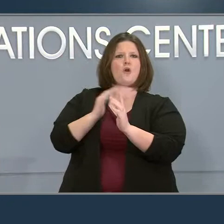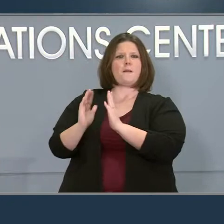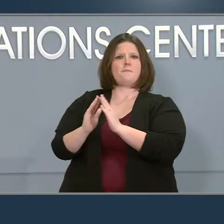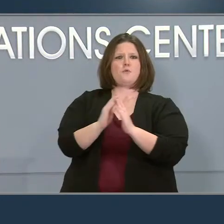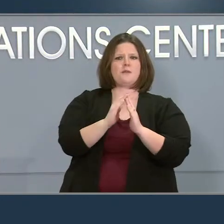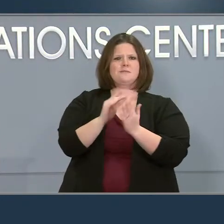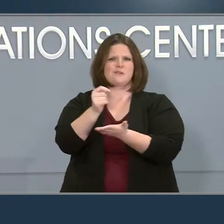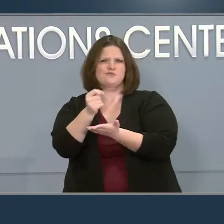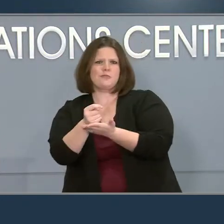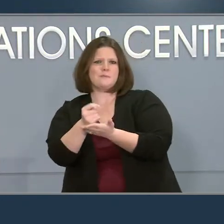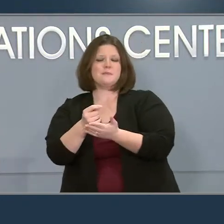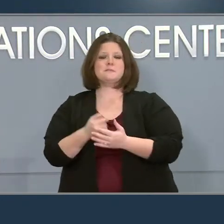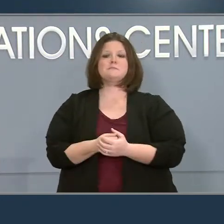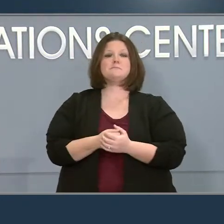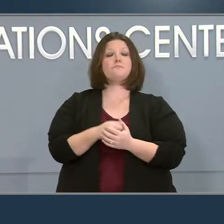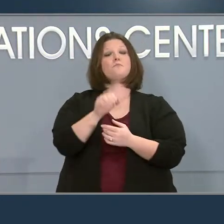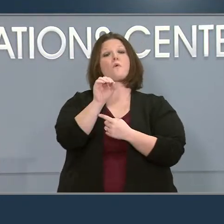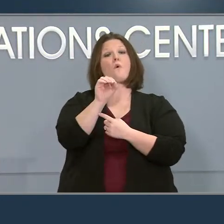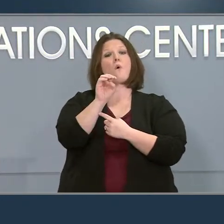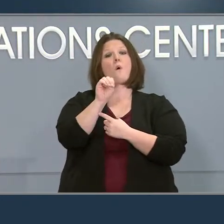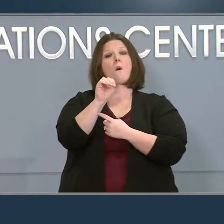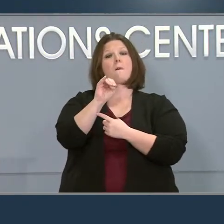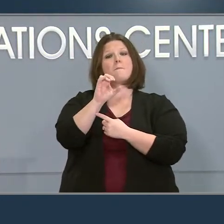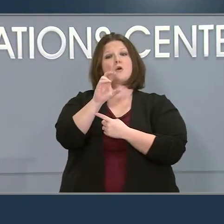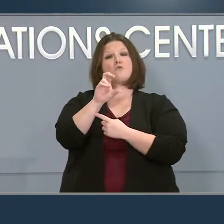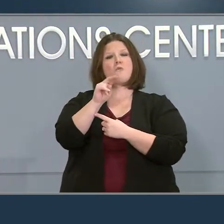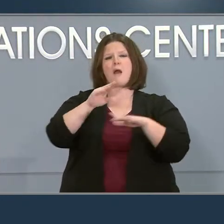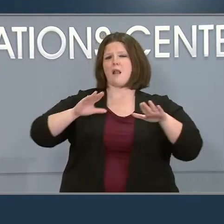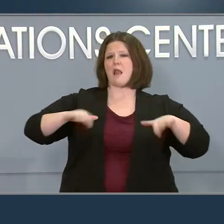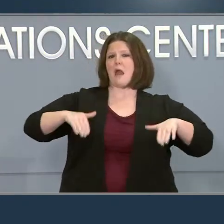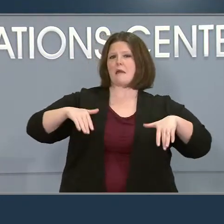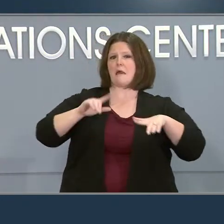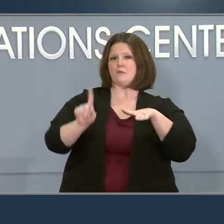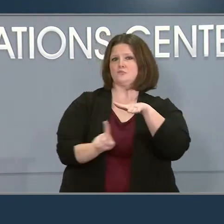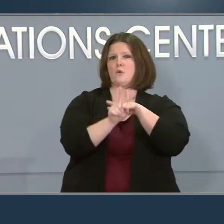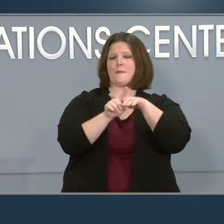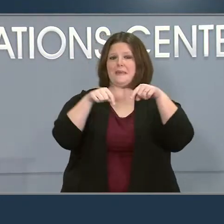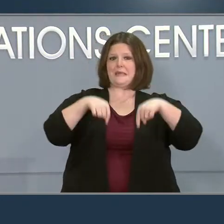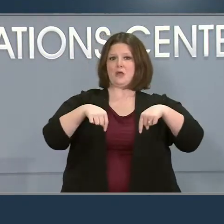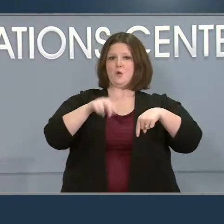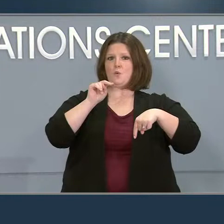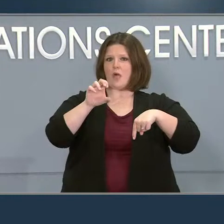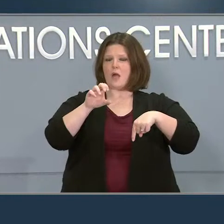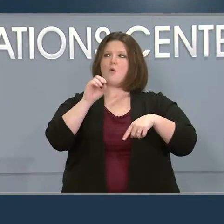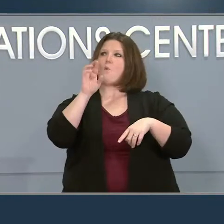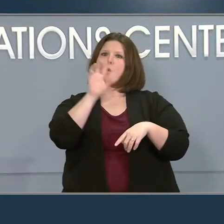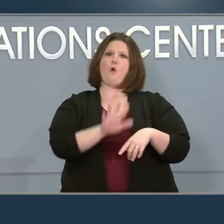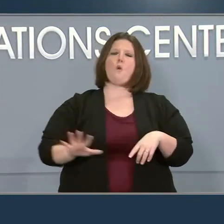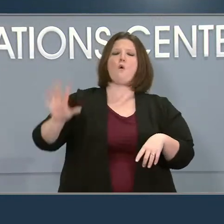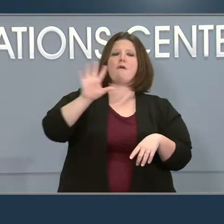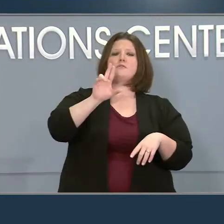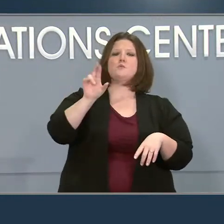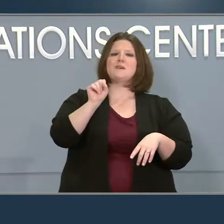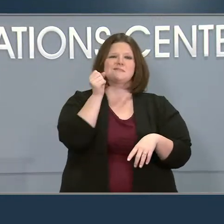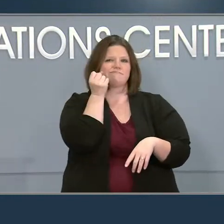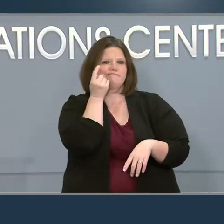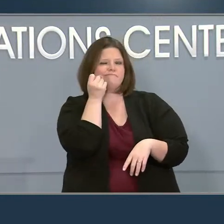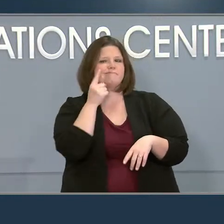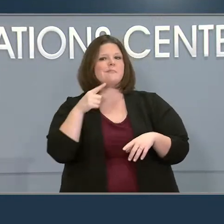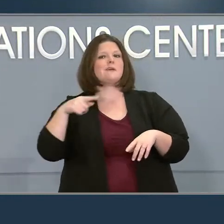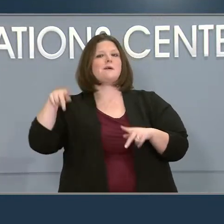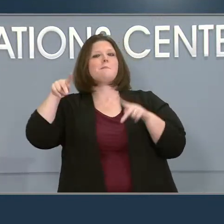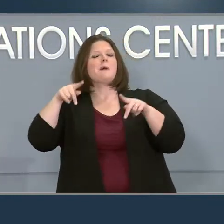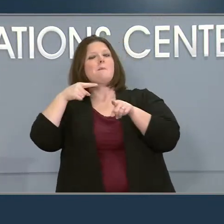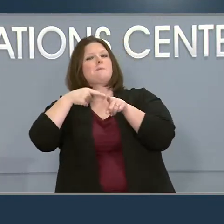detected here in North Carolina or elsewhere in the United States, but many experts believe it is likely already here.